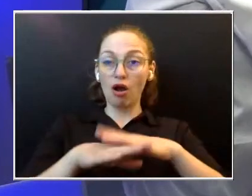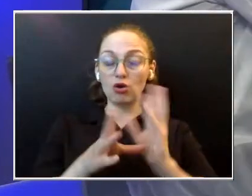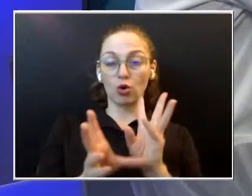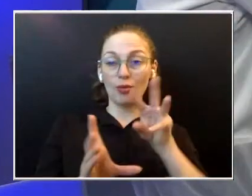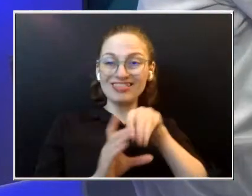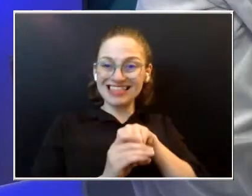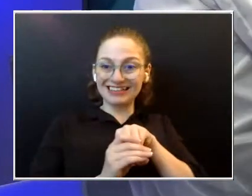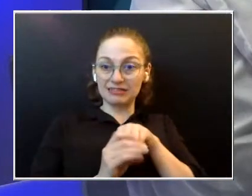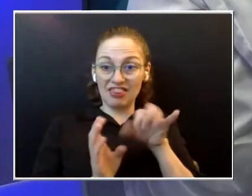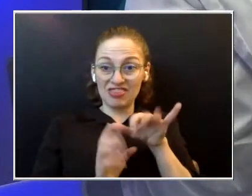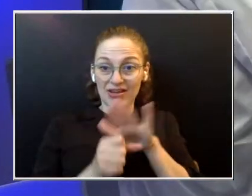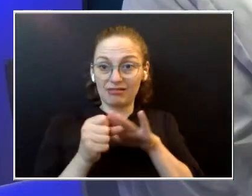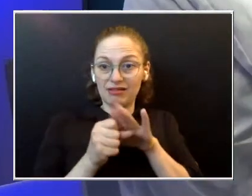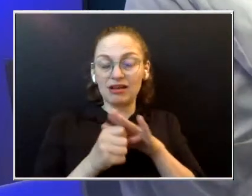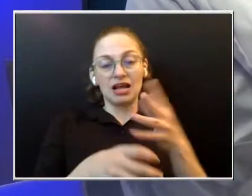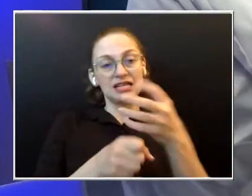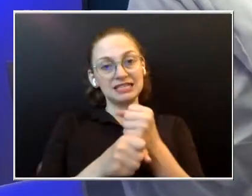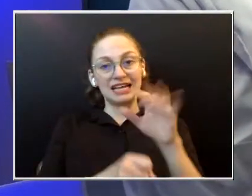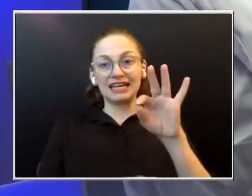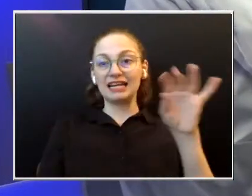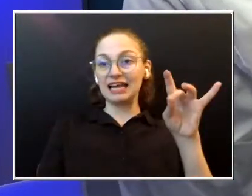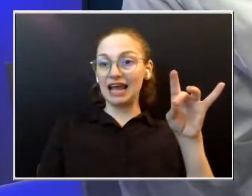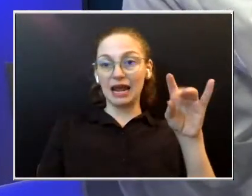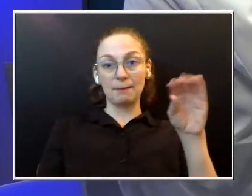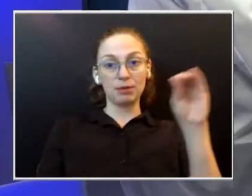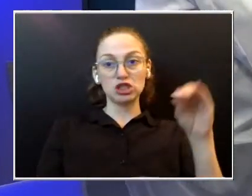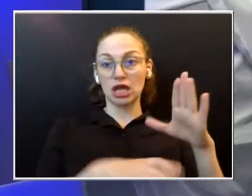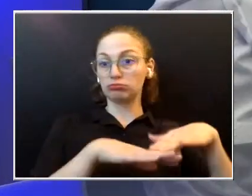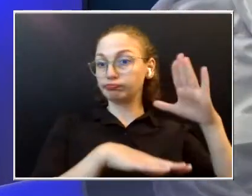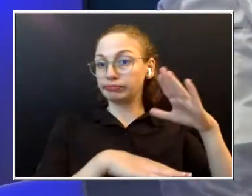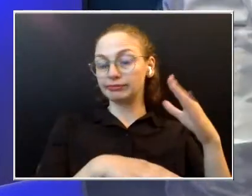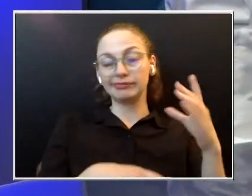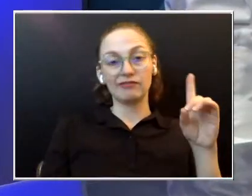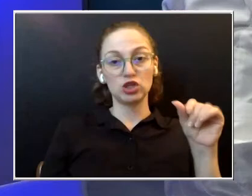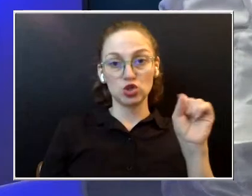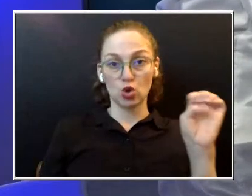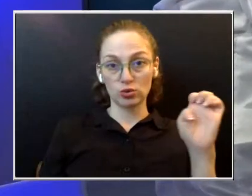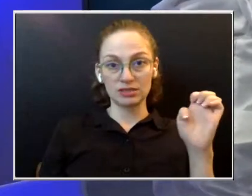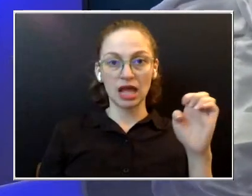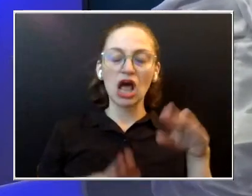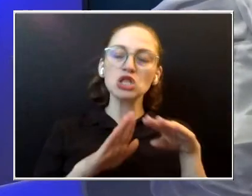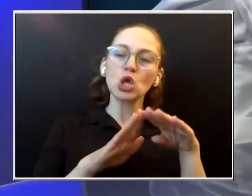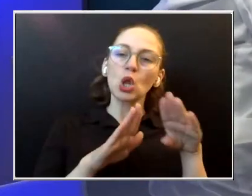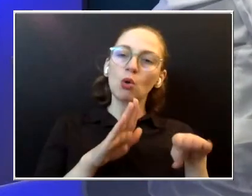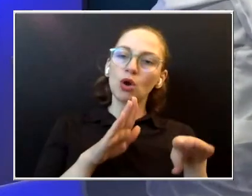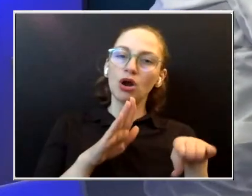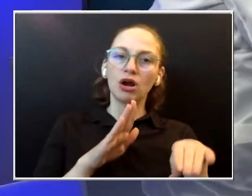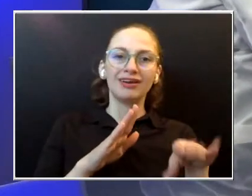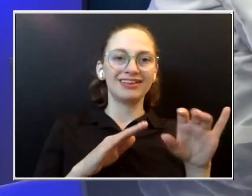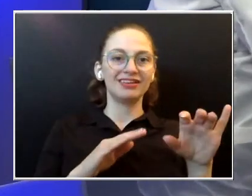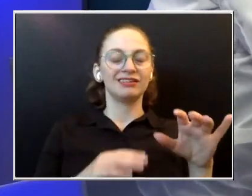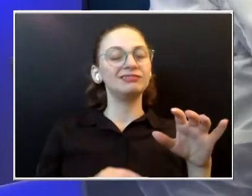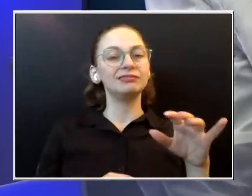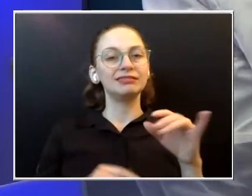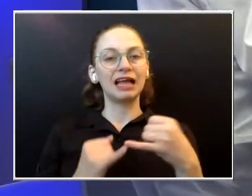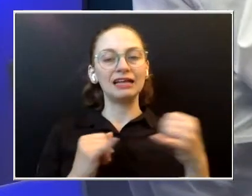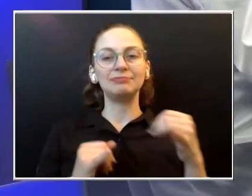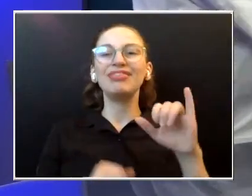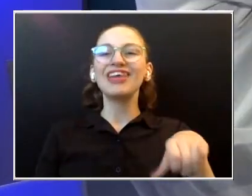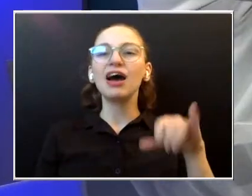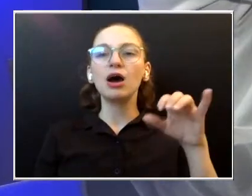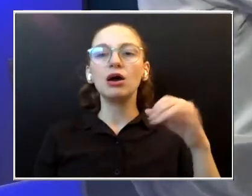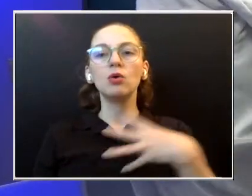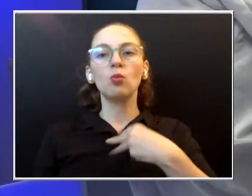dose that I want to give to that. The lower isodose line, so this white line here is the 20% isodose line. So everything in there is